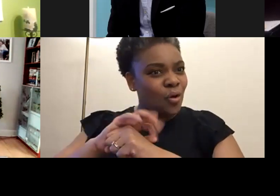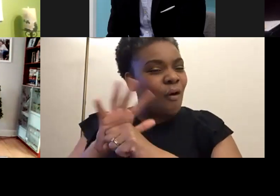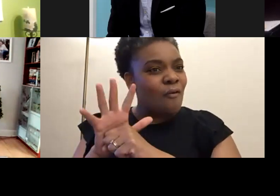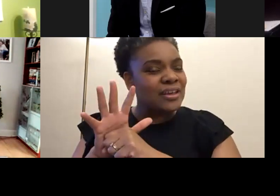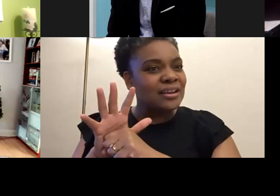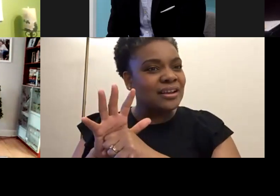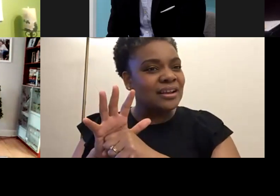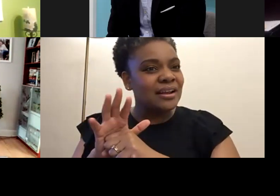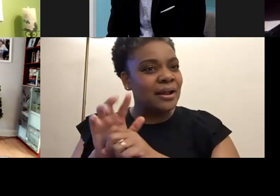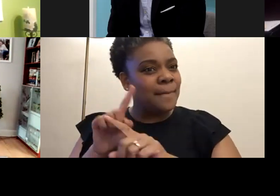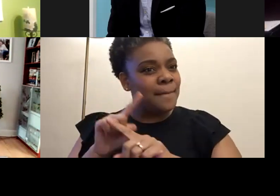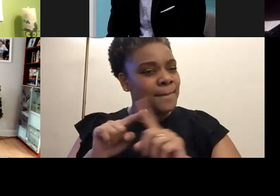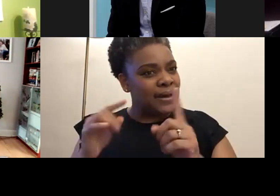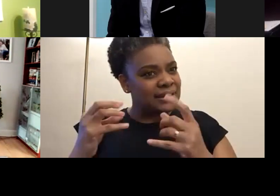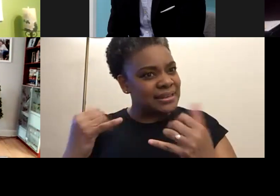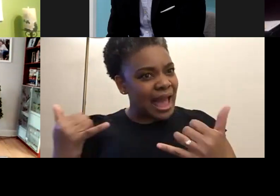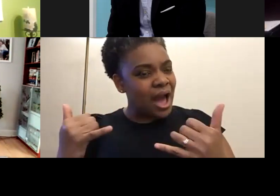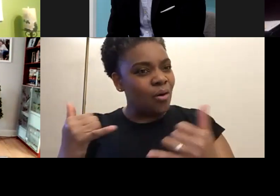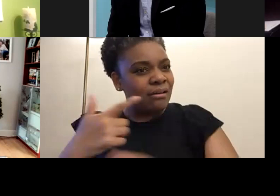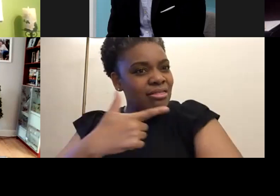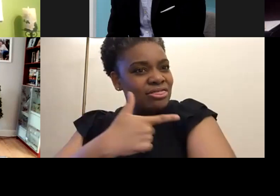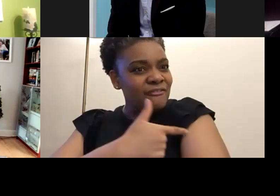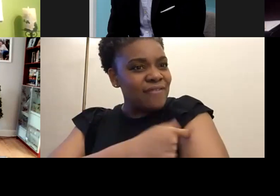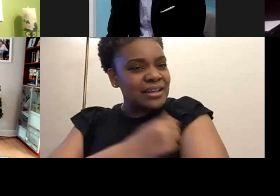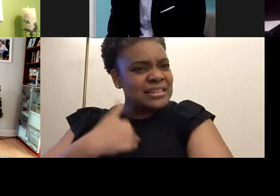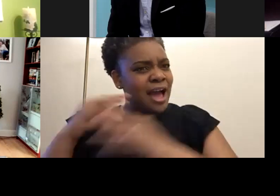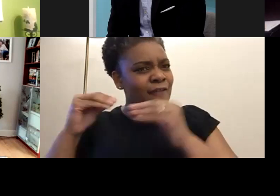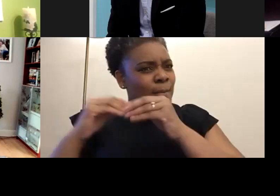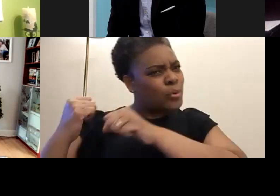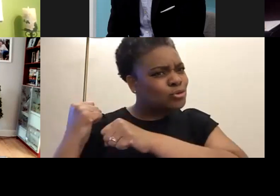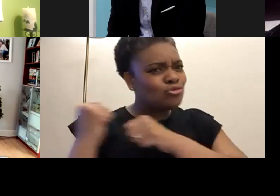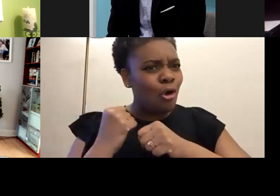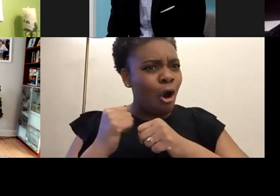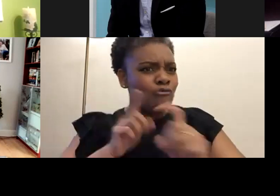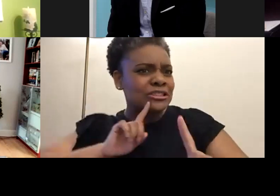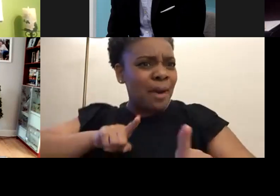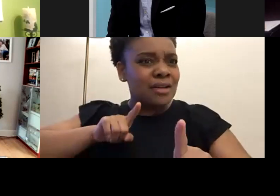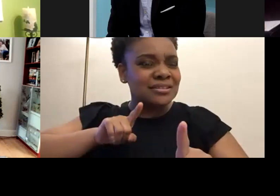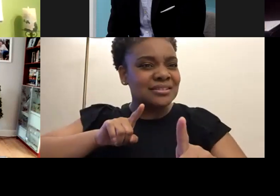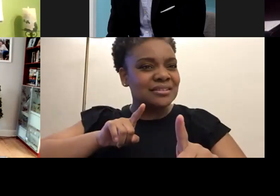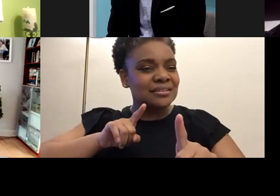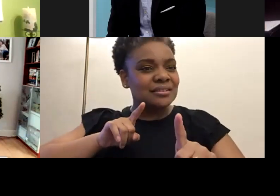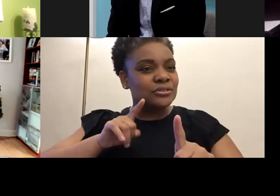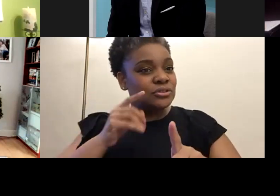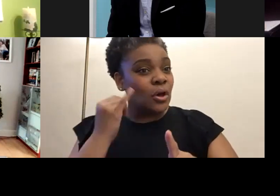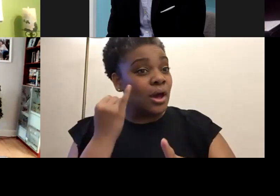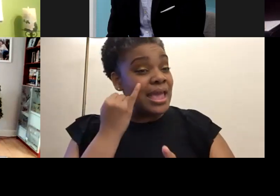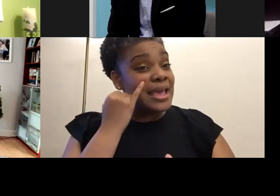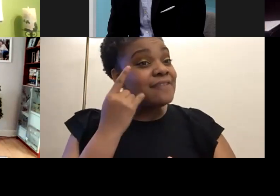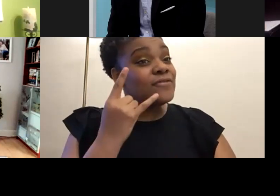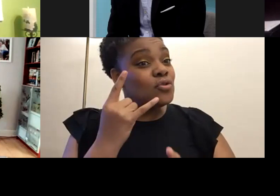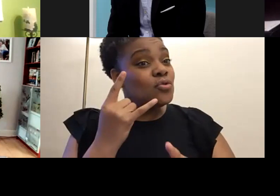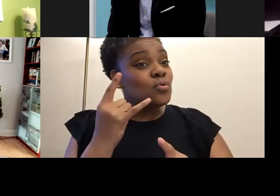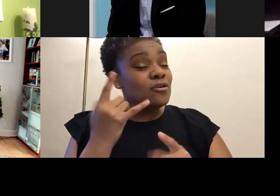a more robust reaction than just getting COVID, which is why we encourage people to be vaccinated even if they got COVID.